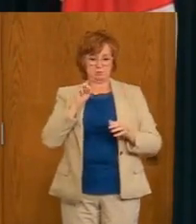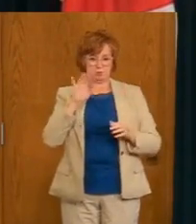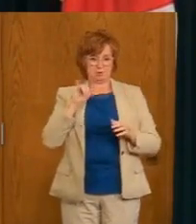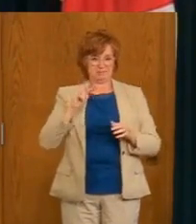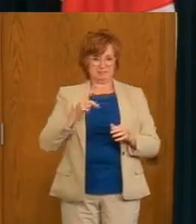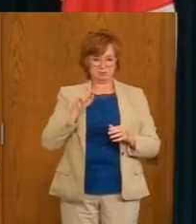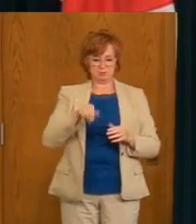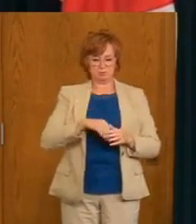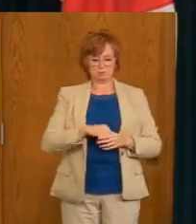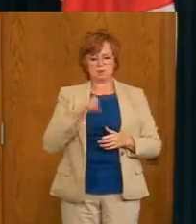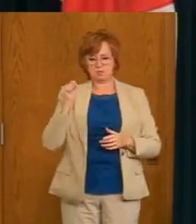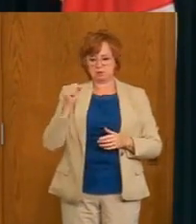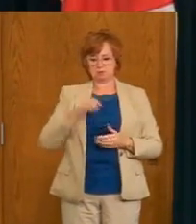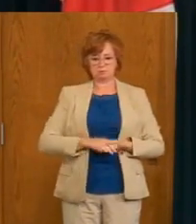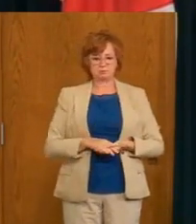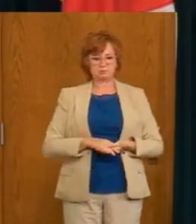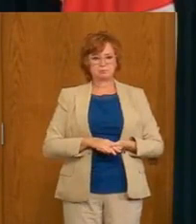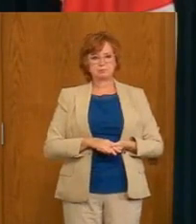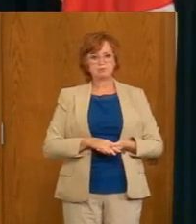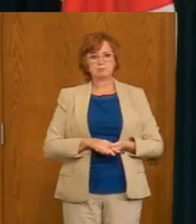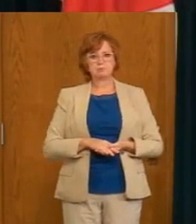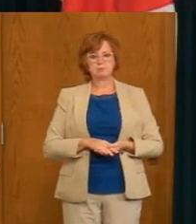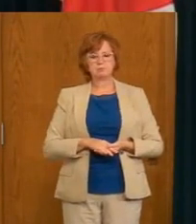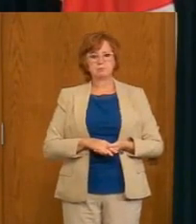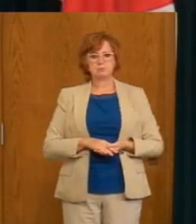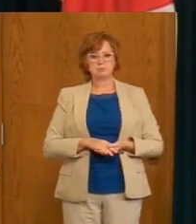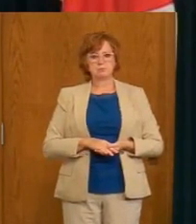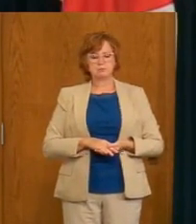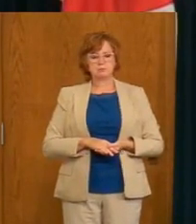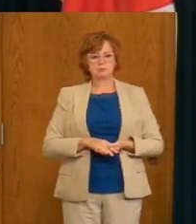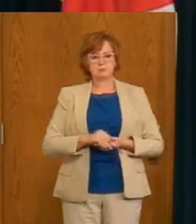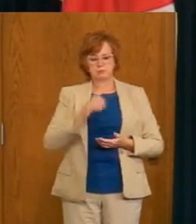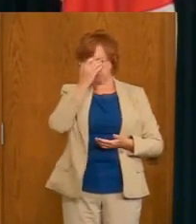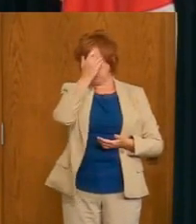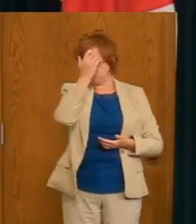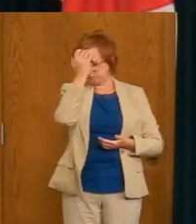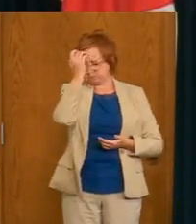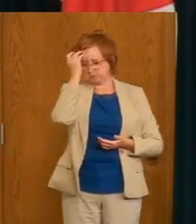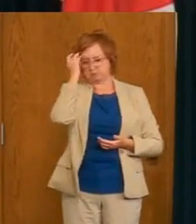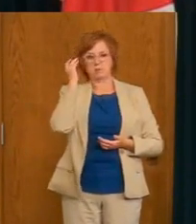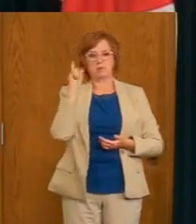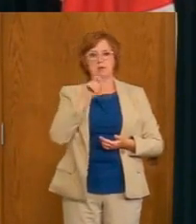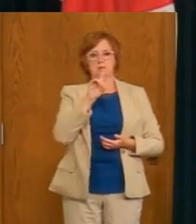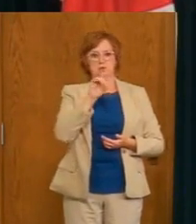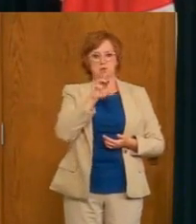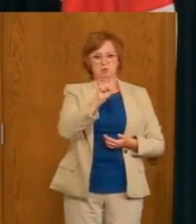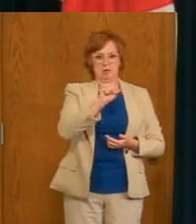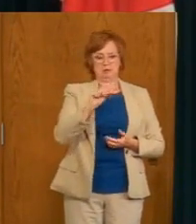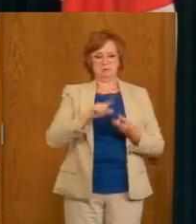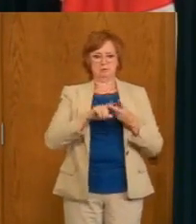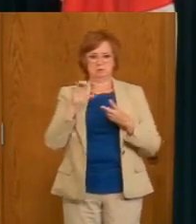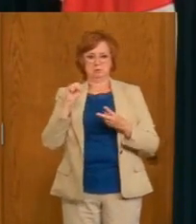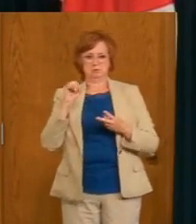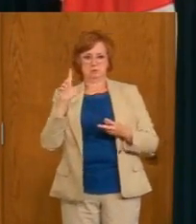think that's great. For younger age groups, we did expect a bit of a gradient with younger age groups because the